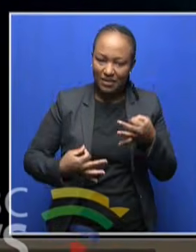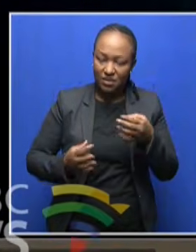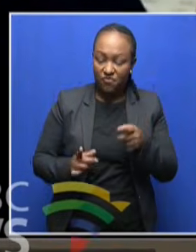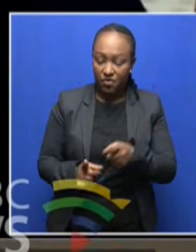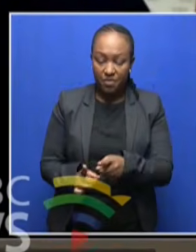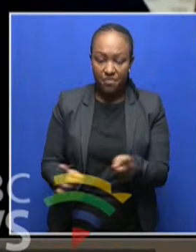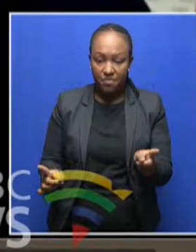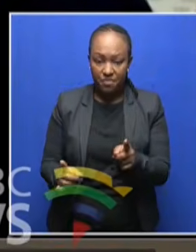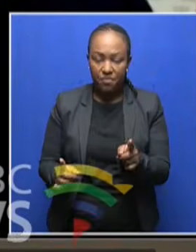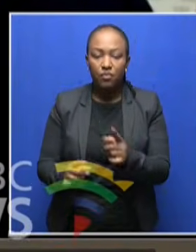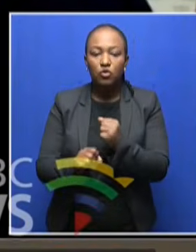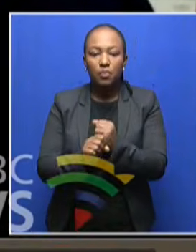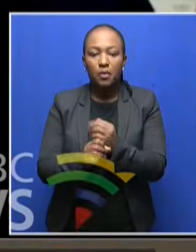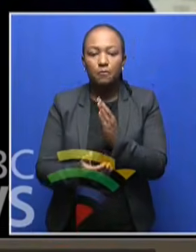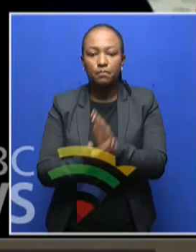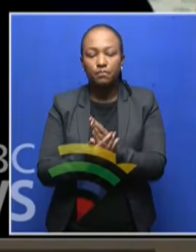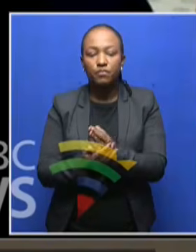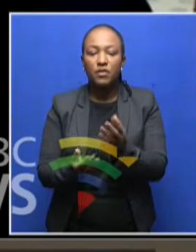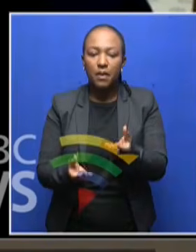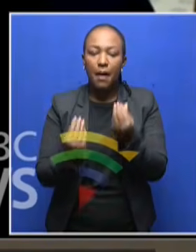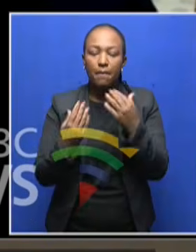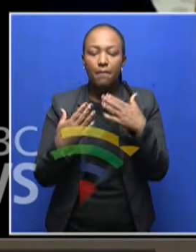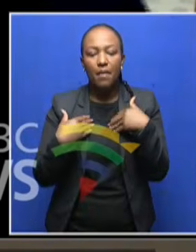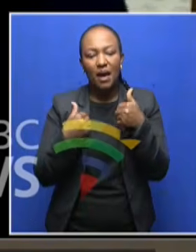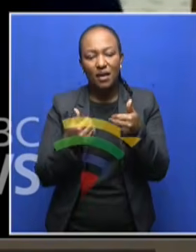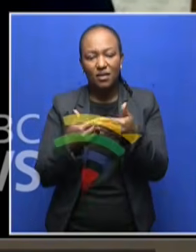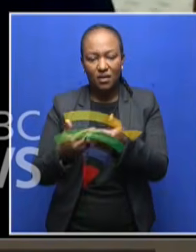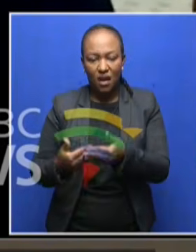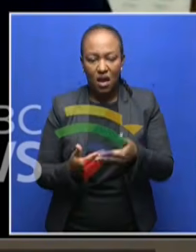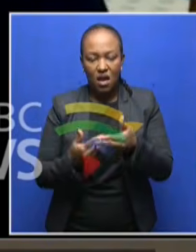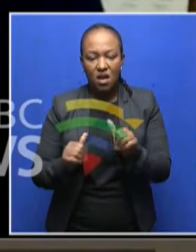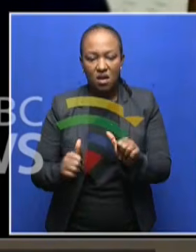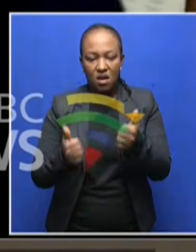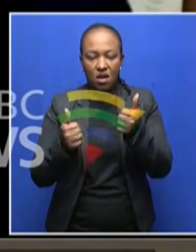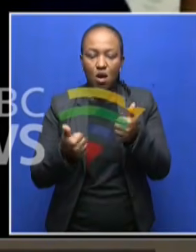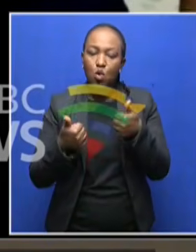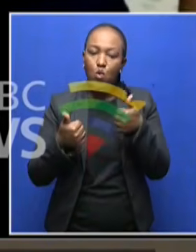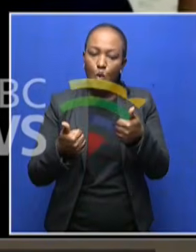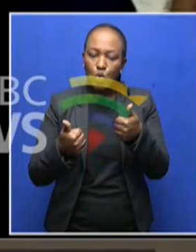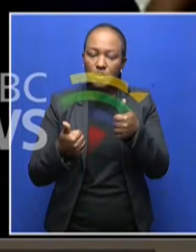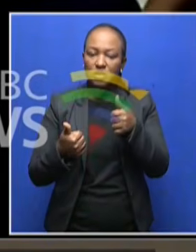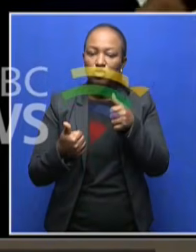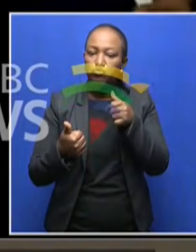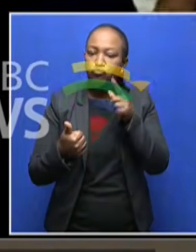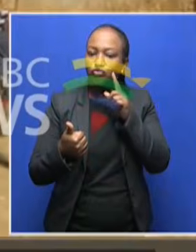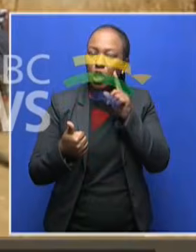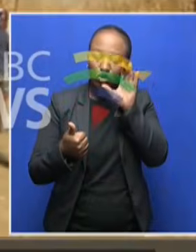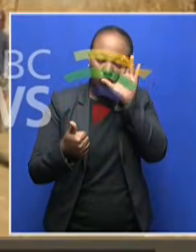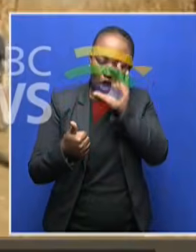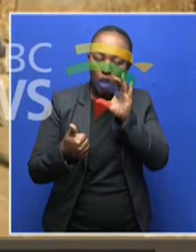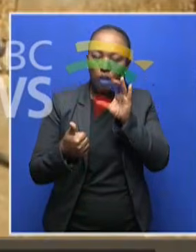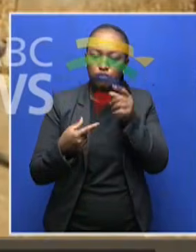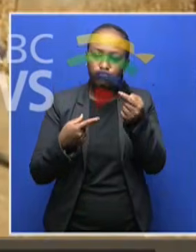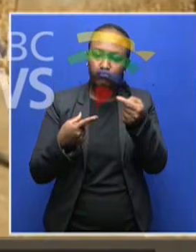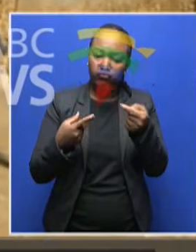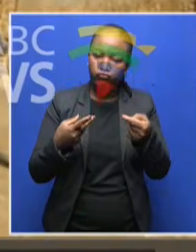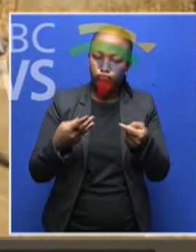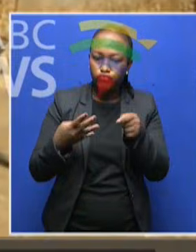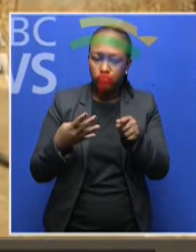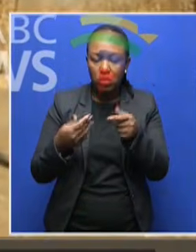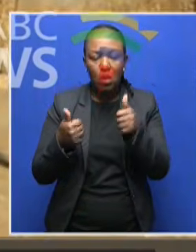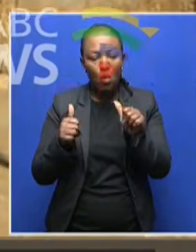to ensure that they receive good health care, they receive good screening, and they receive all their vaccinations so that they are well